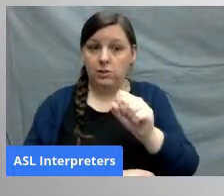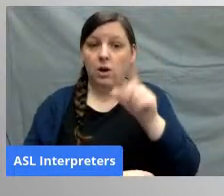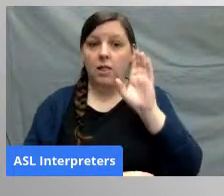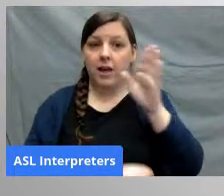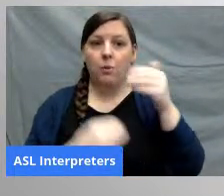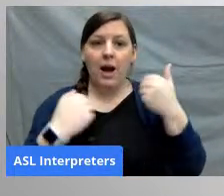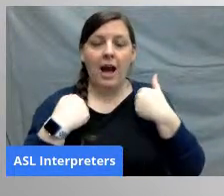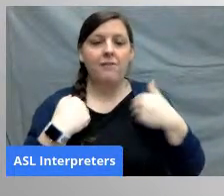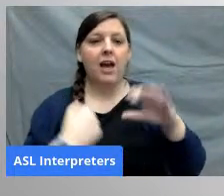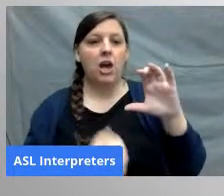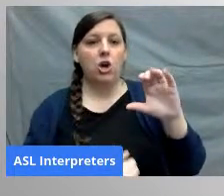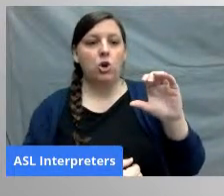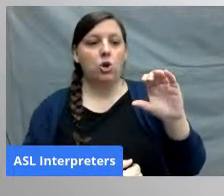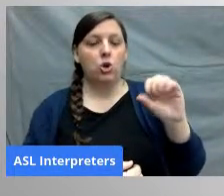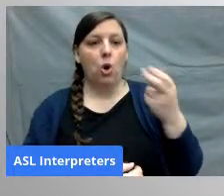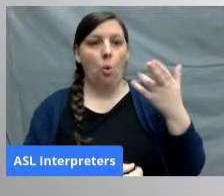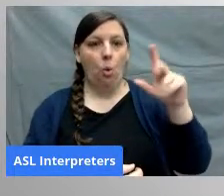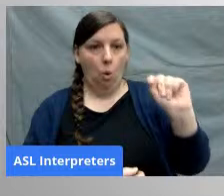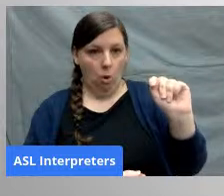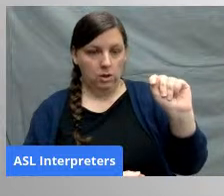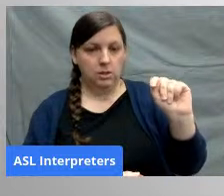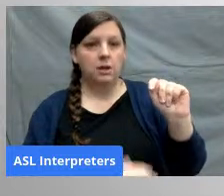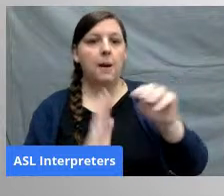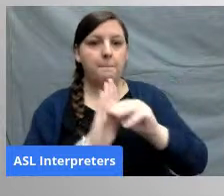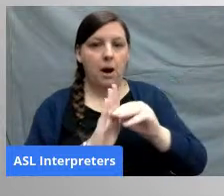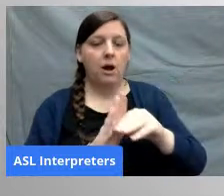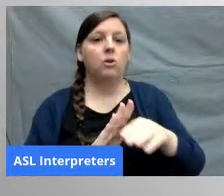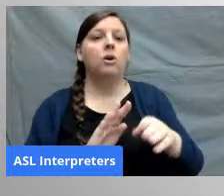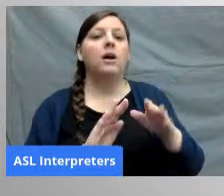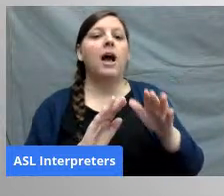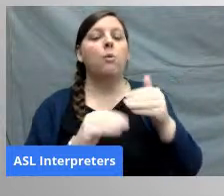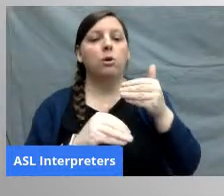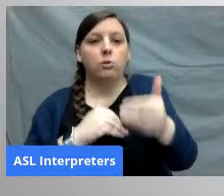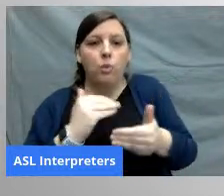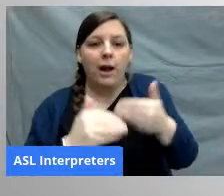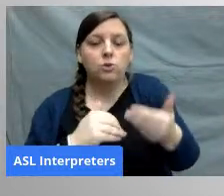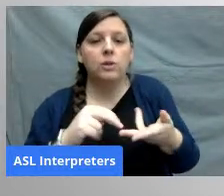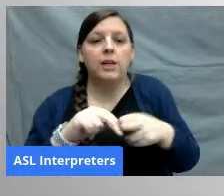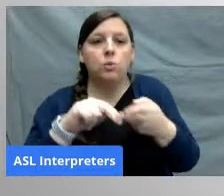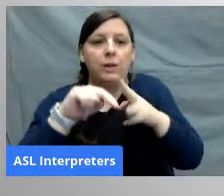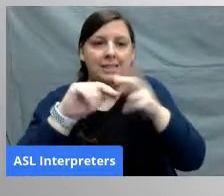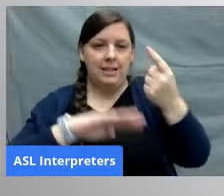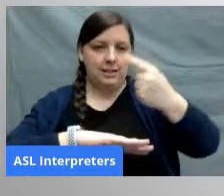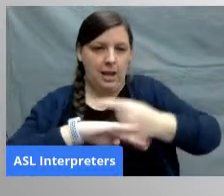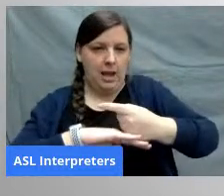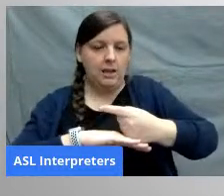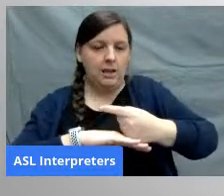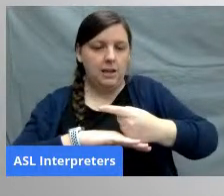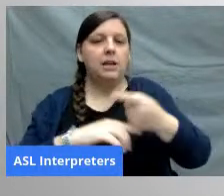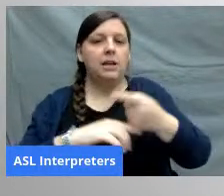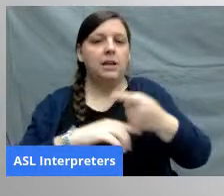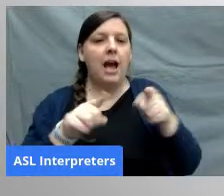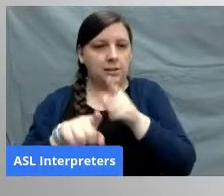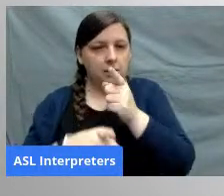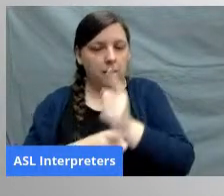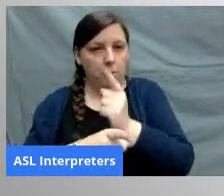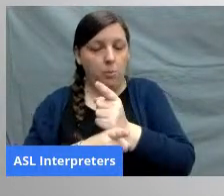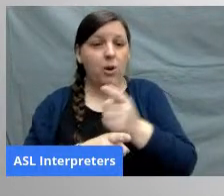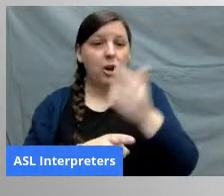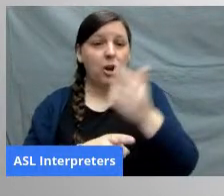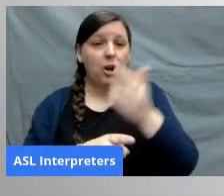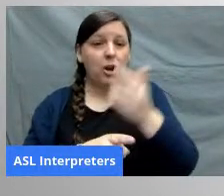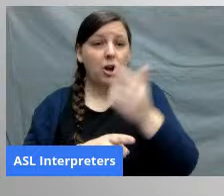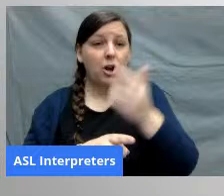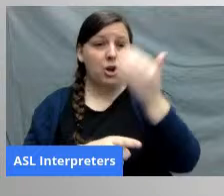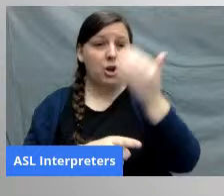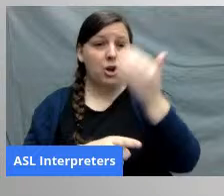model, gradually increasing in-person days as appropriate. So as you all know, our high schools are very large. Our high school students